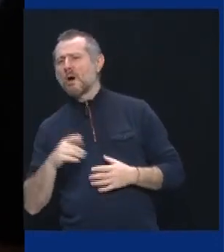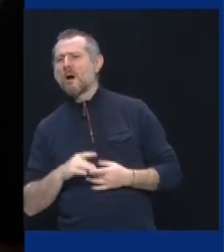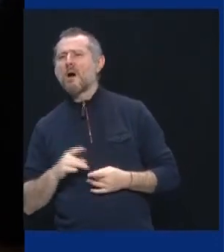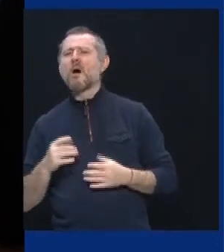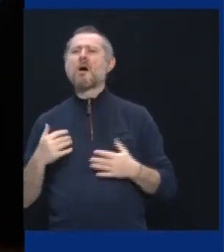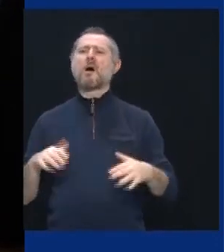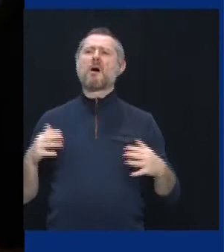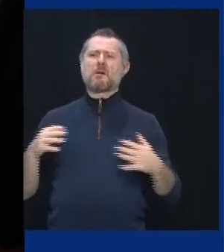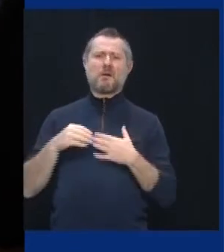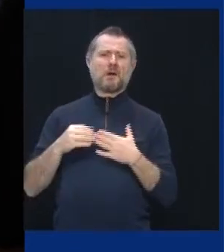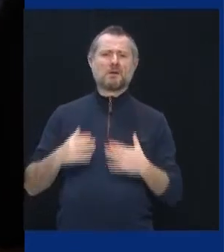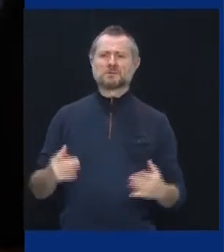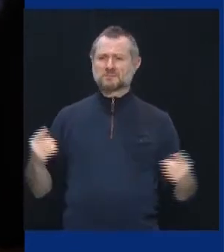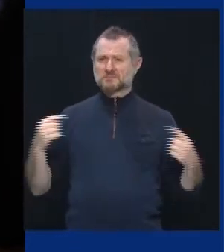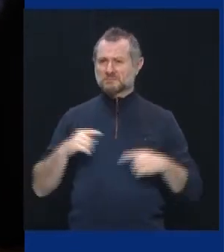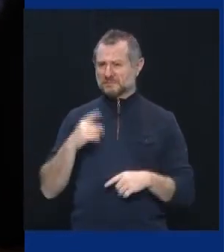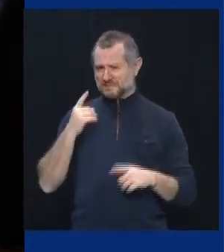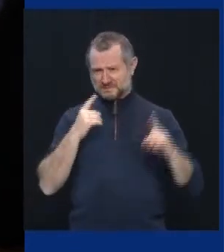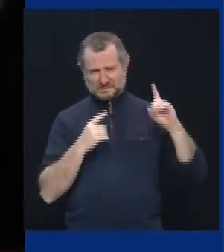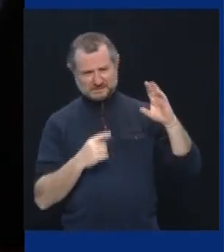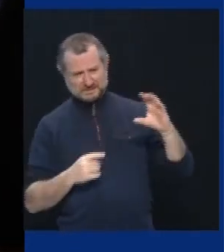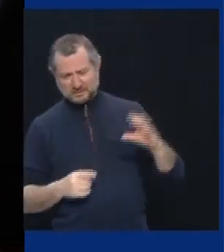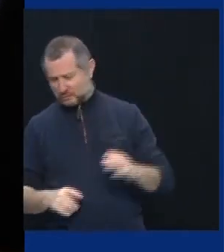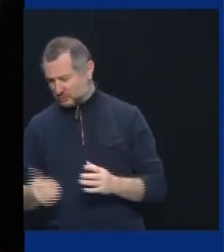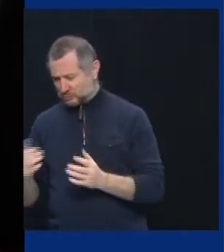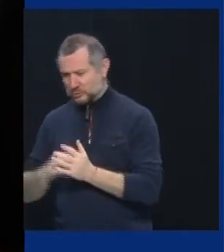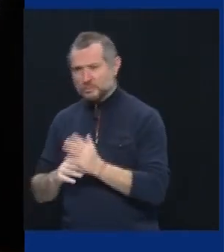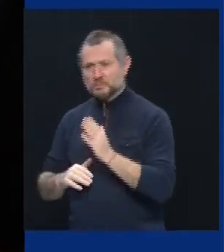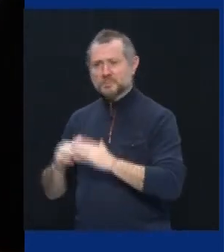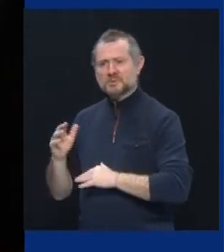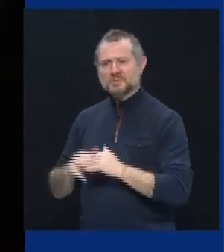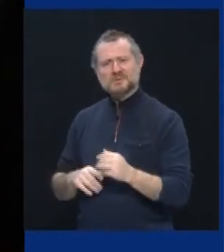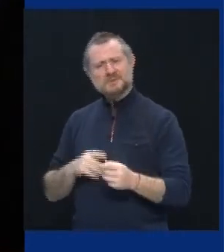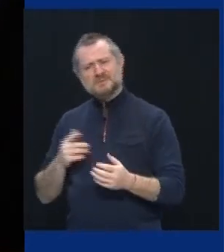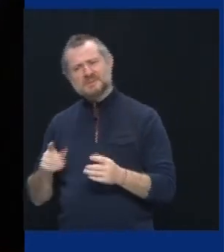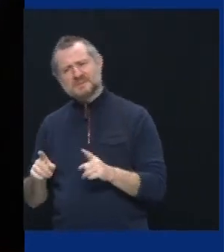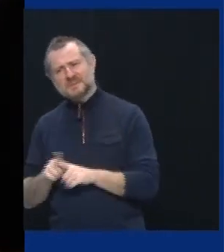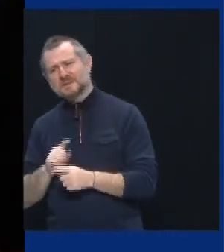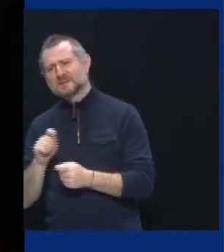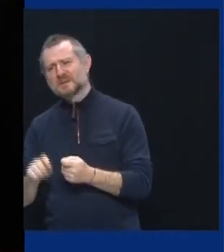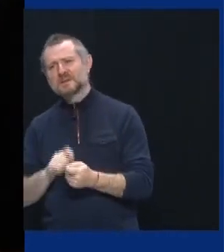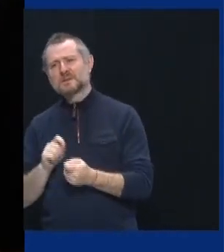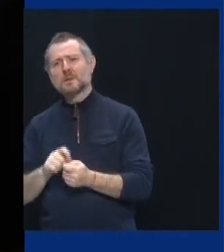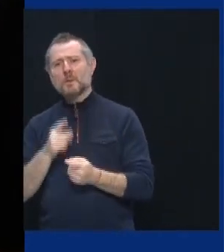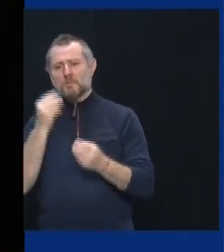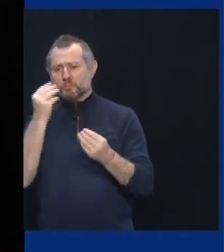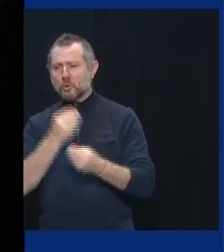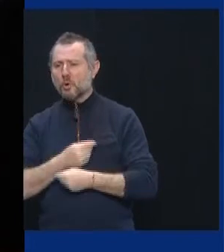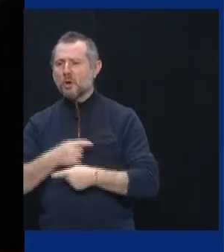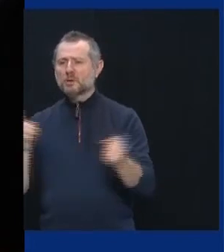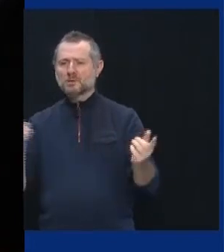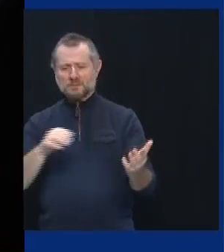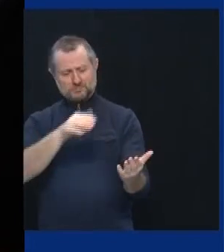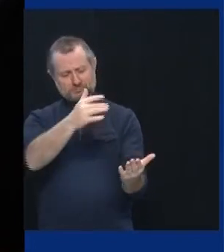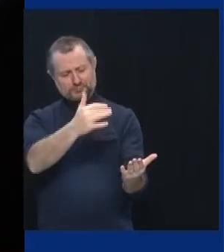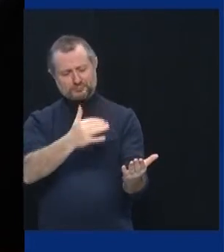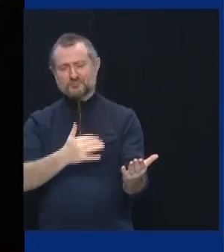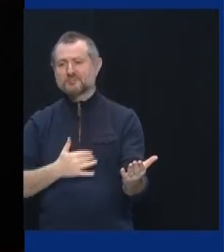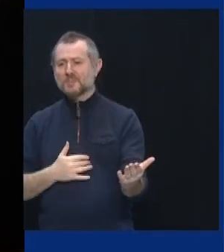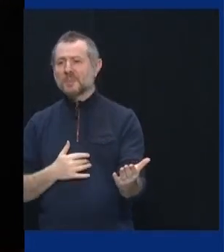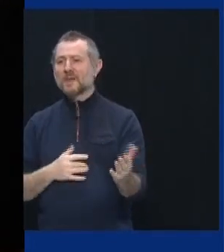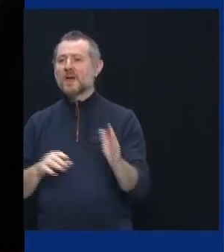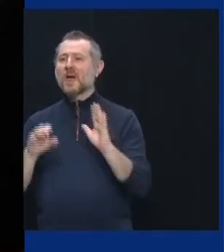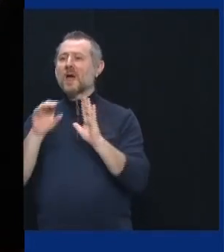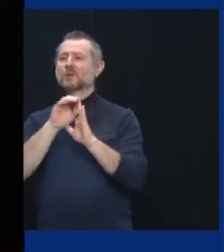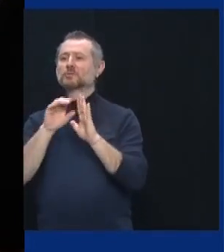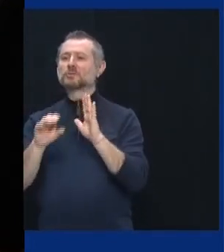this country like that proclamation meant and like the Constitution